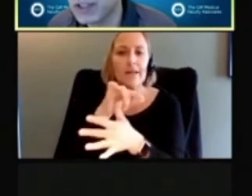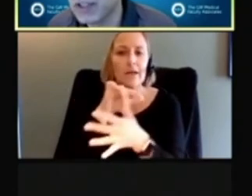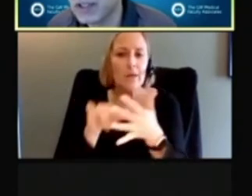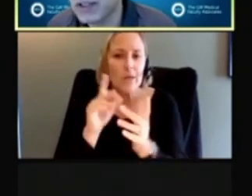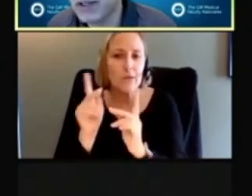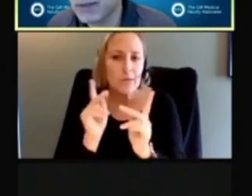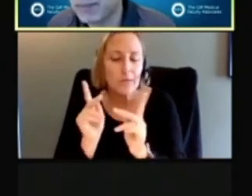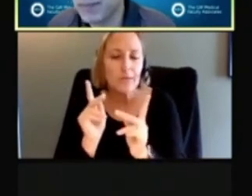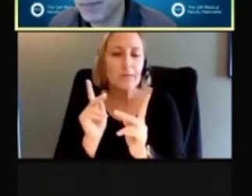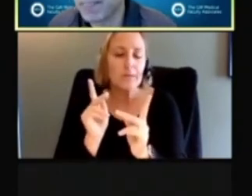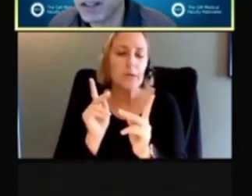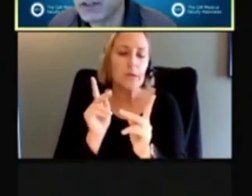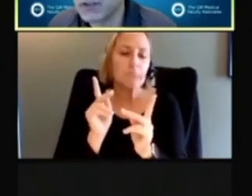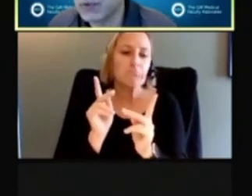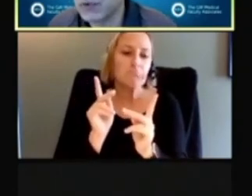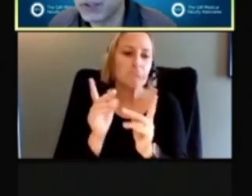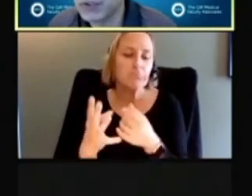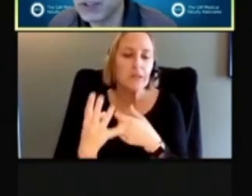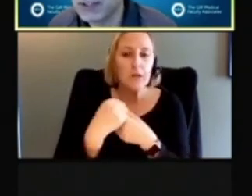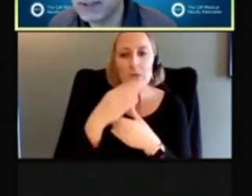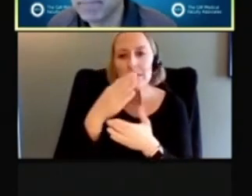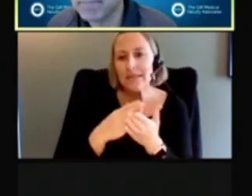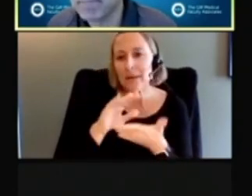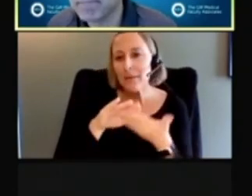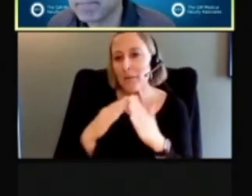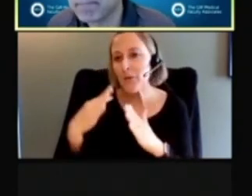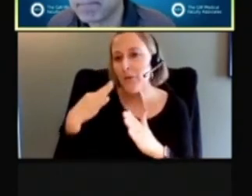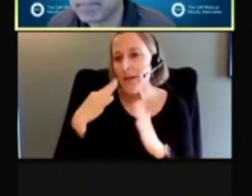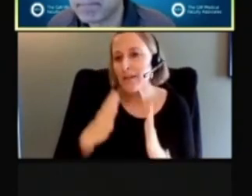volunteers to join those studies.